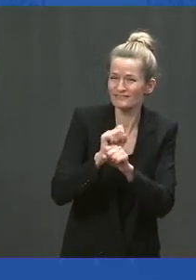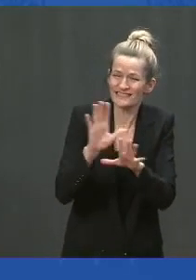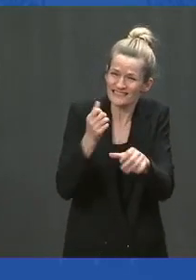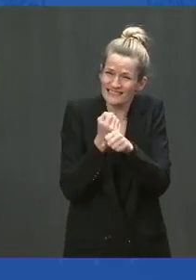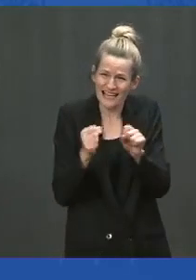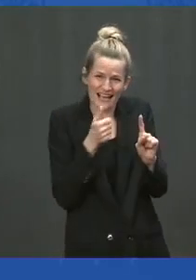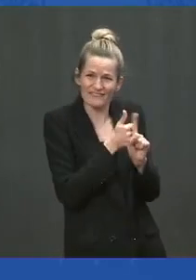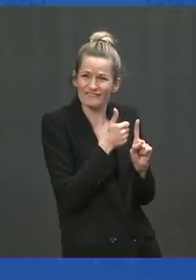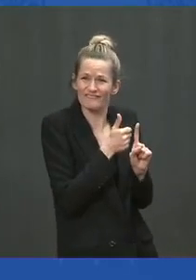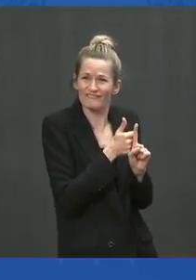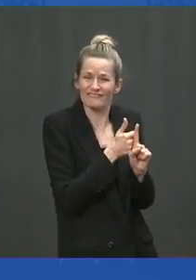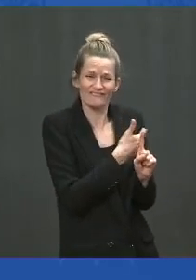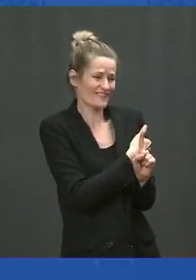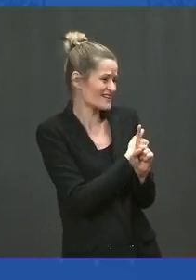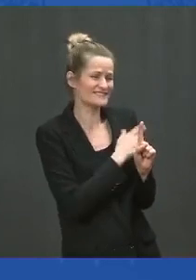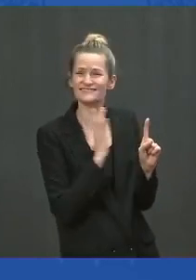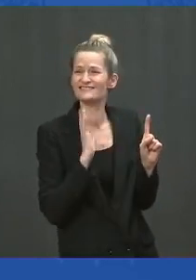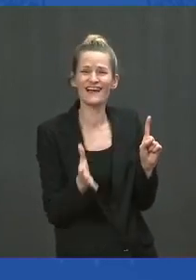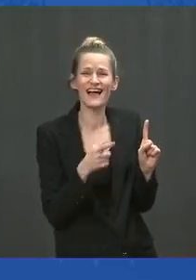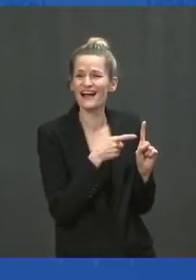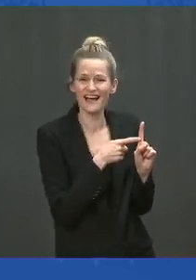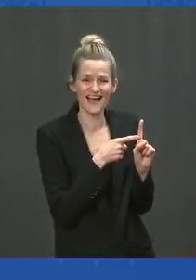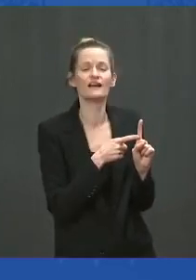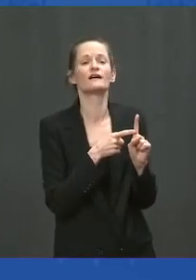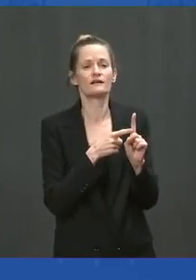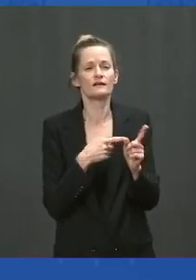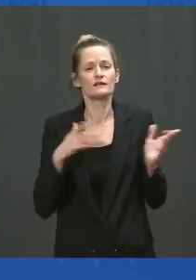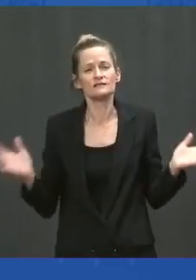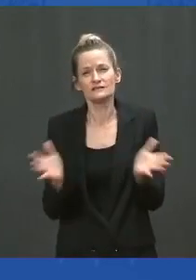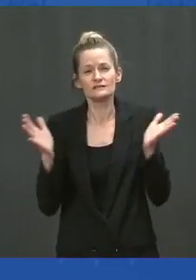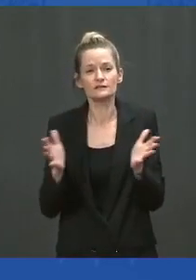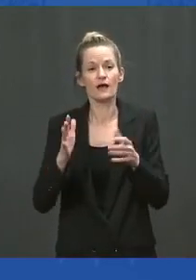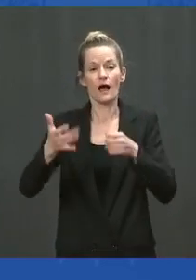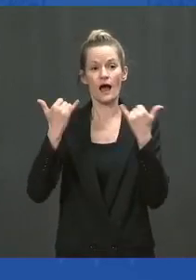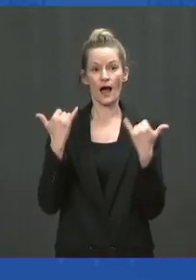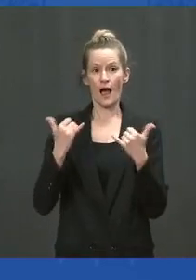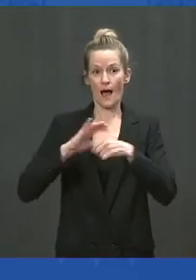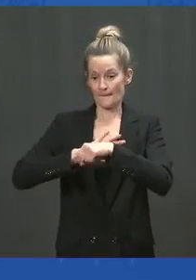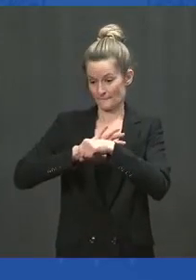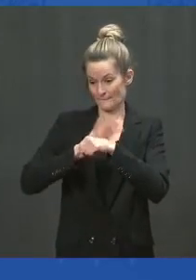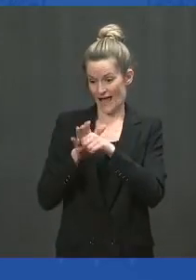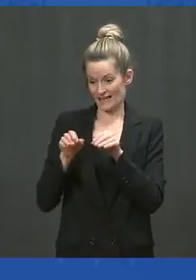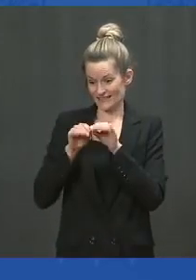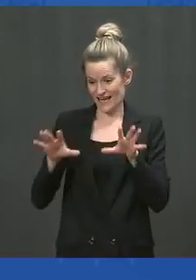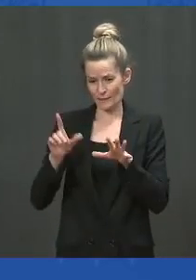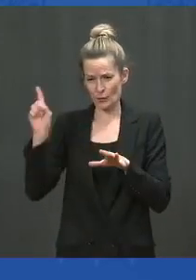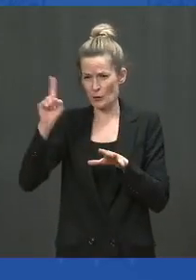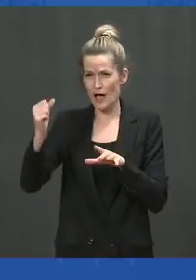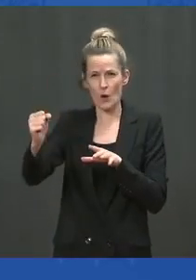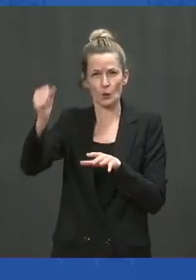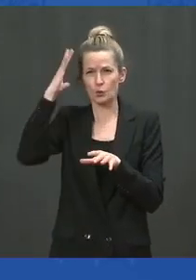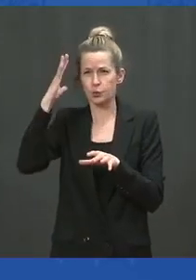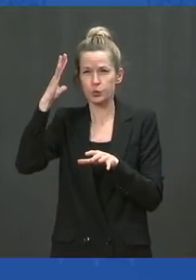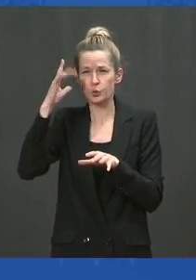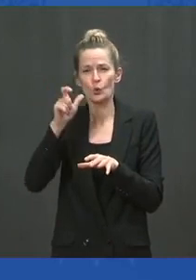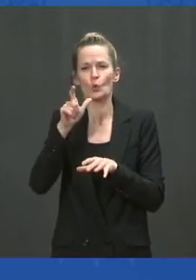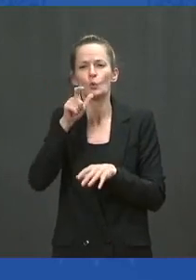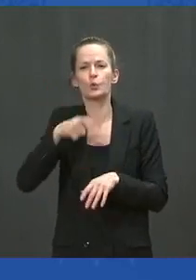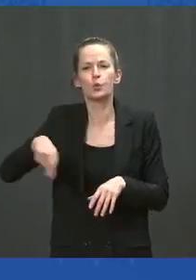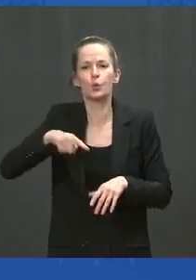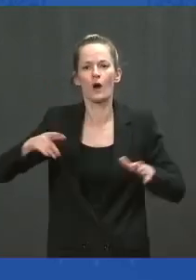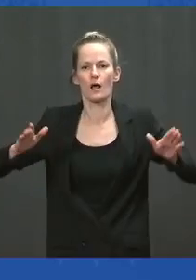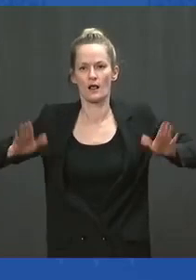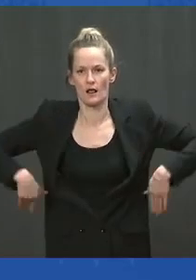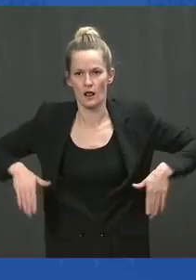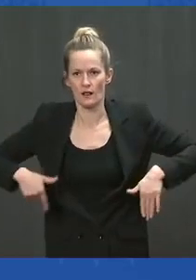pandemic of the unvaccinated. So please get vaccinated. We can get this done. We just have to stay the